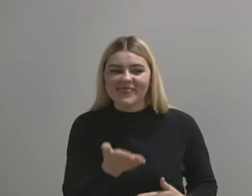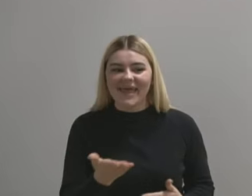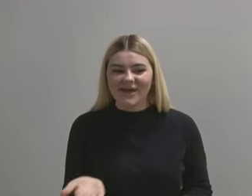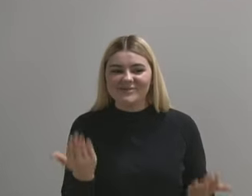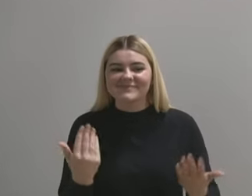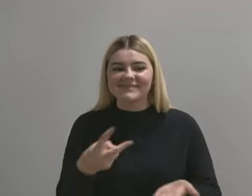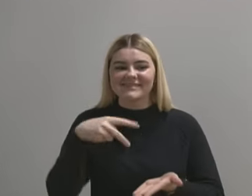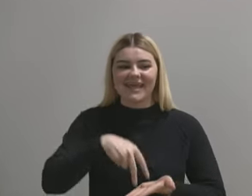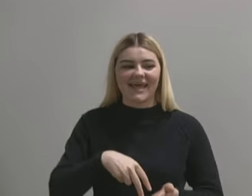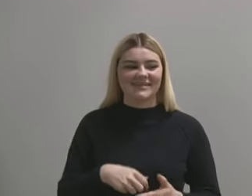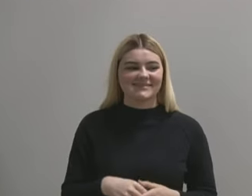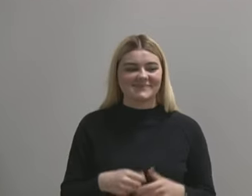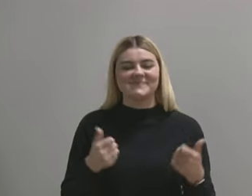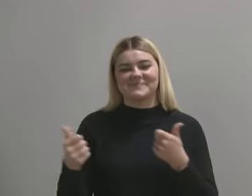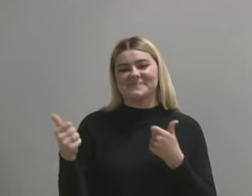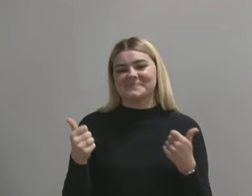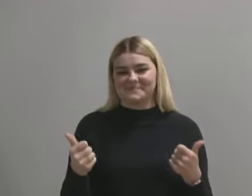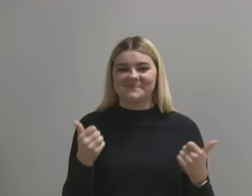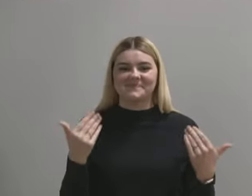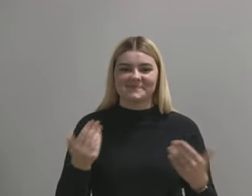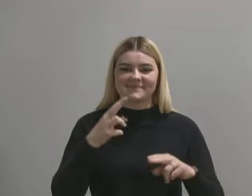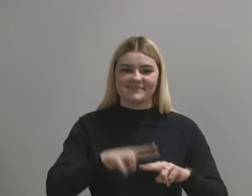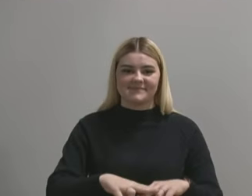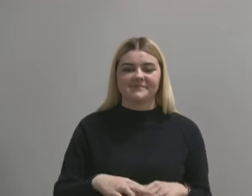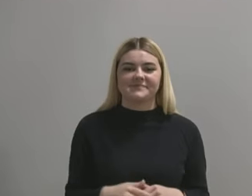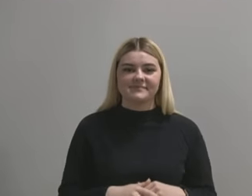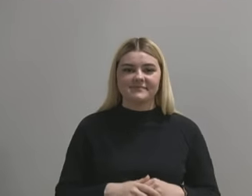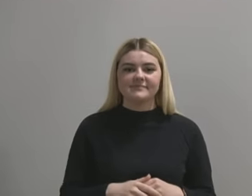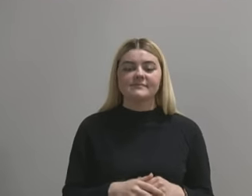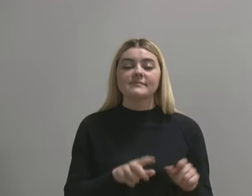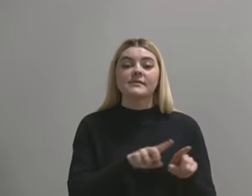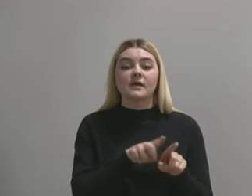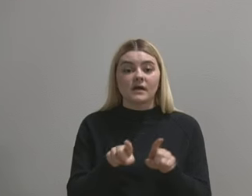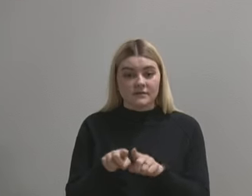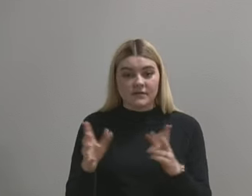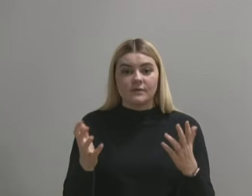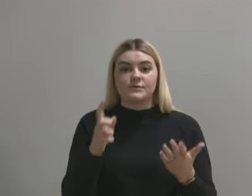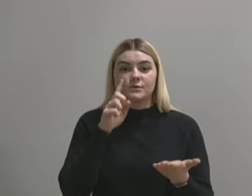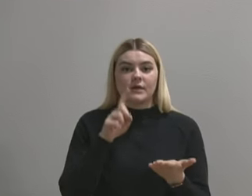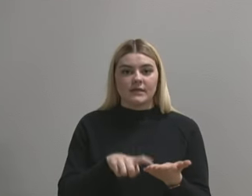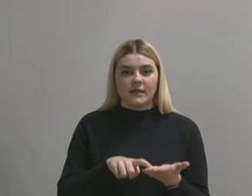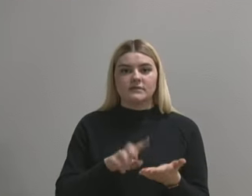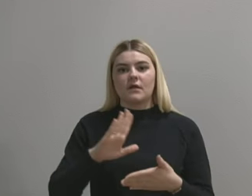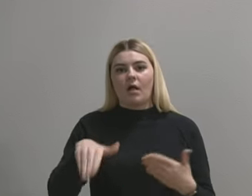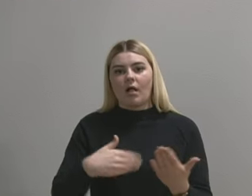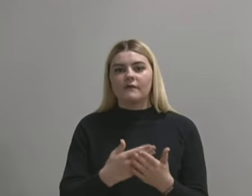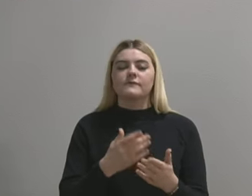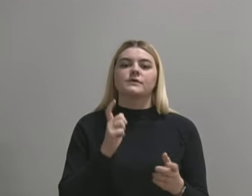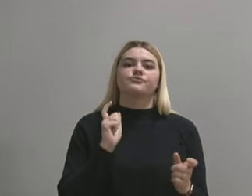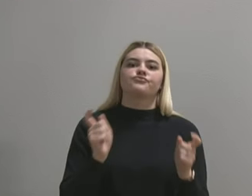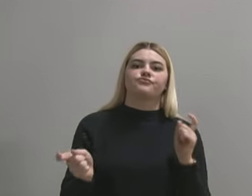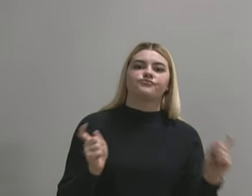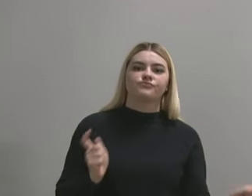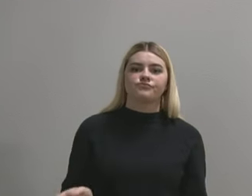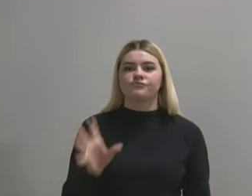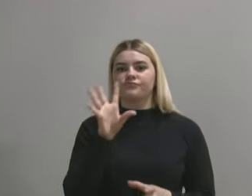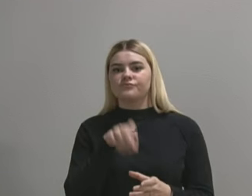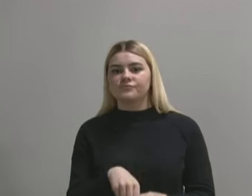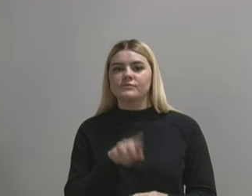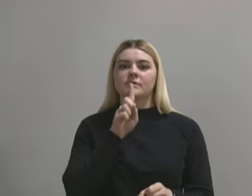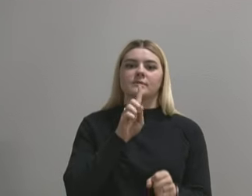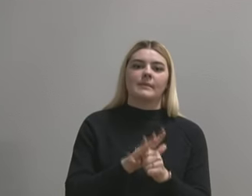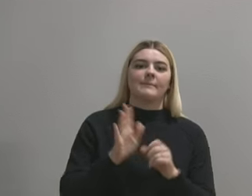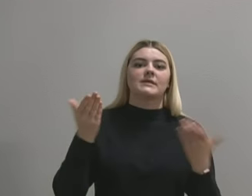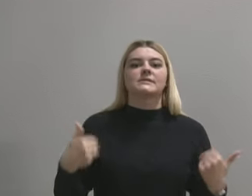Please be seated. I would also like to recognize the contributions, commitment, and